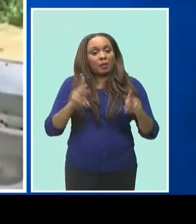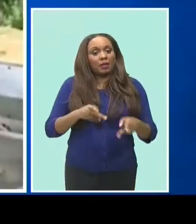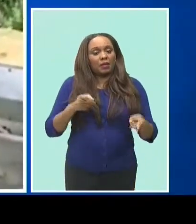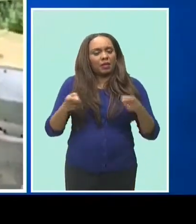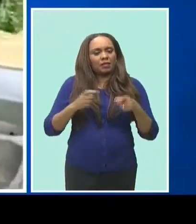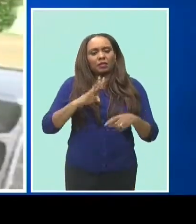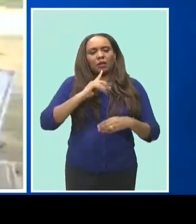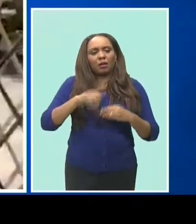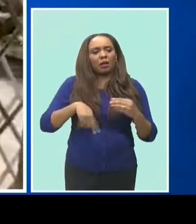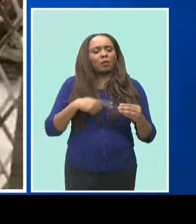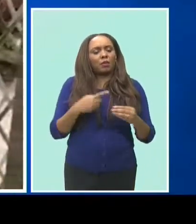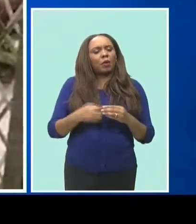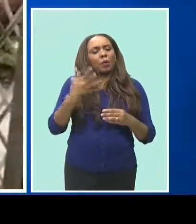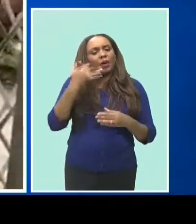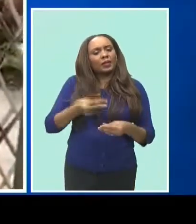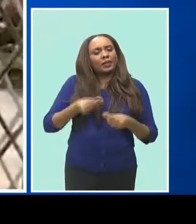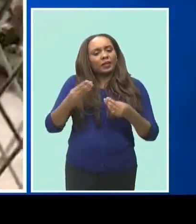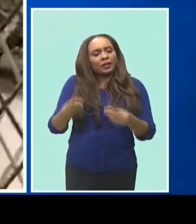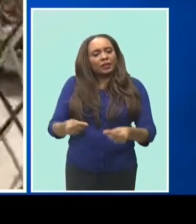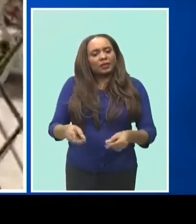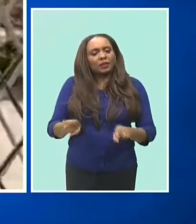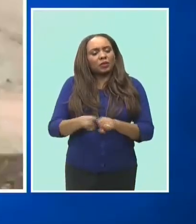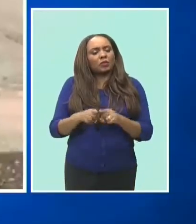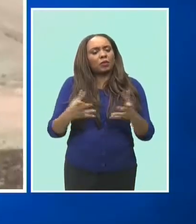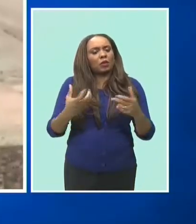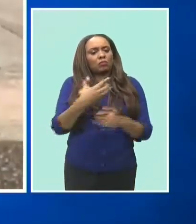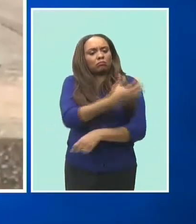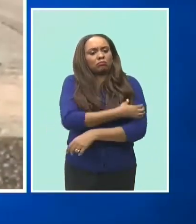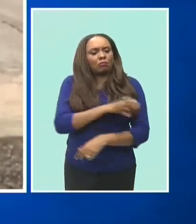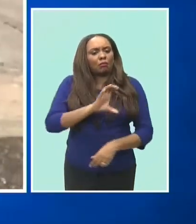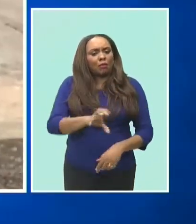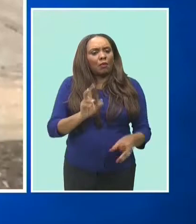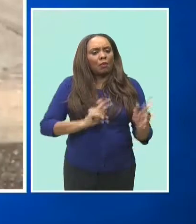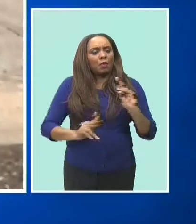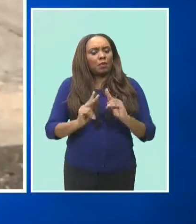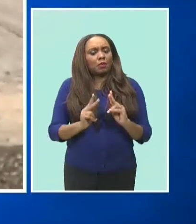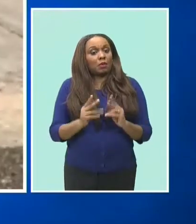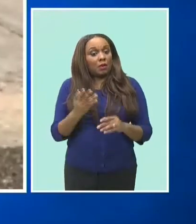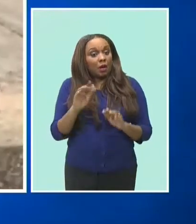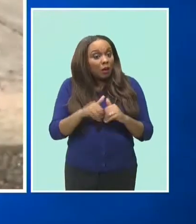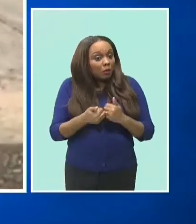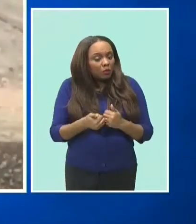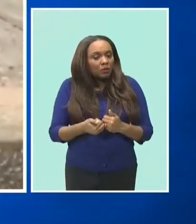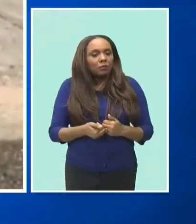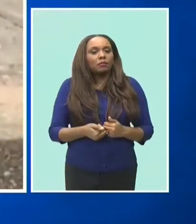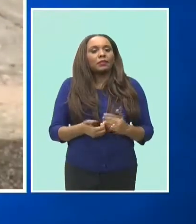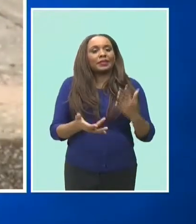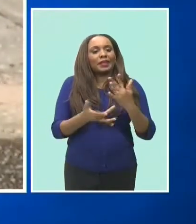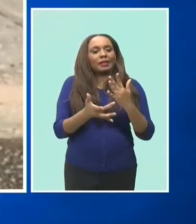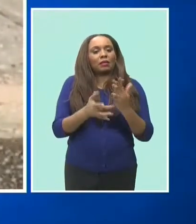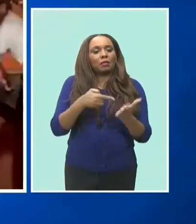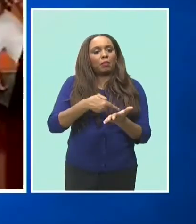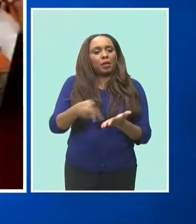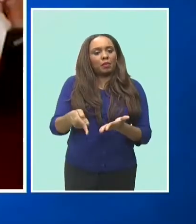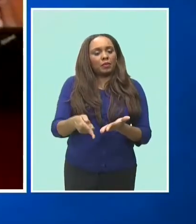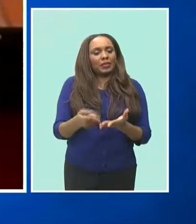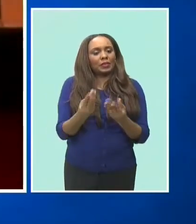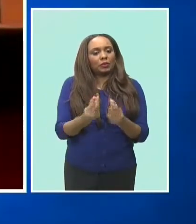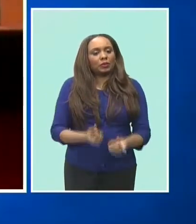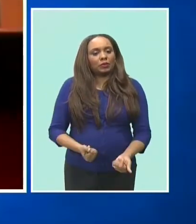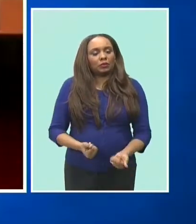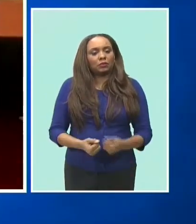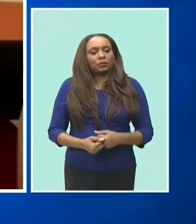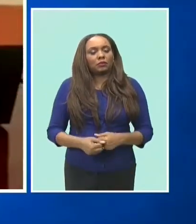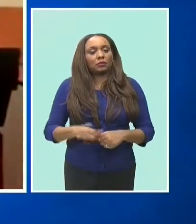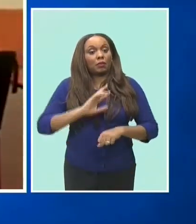initiative by BIT, which has also set itself the mission of empowering people through digital payment solutions. Principal of the school, Dennis